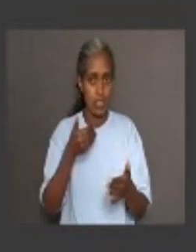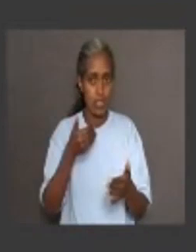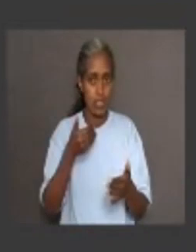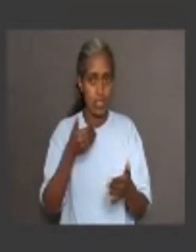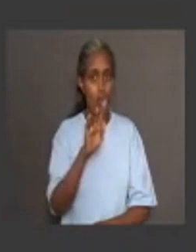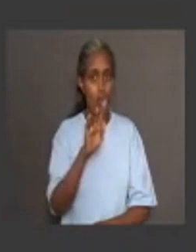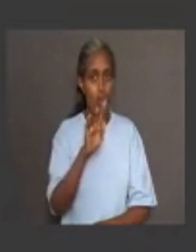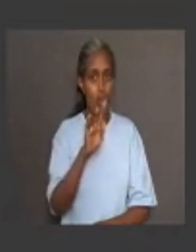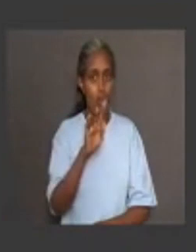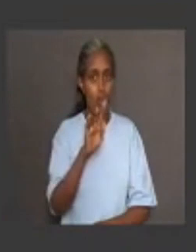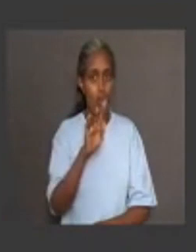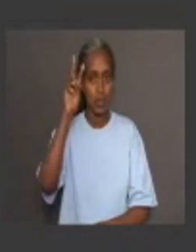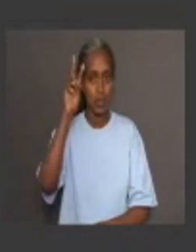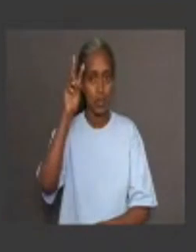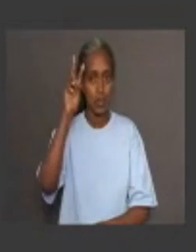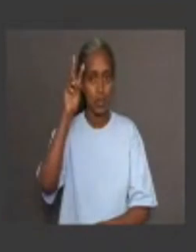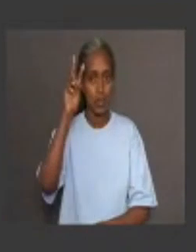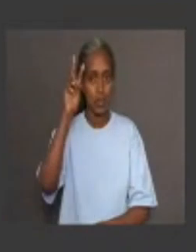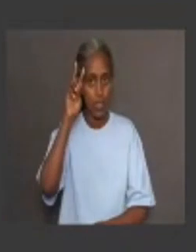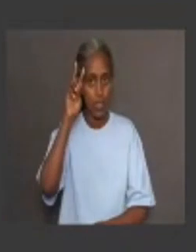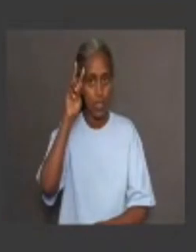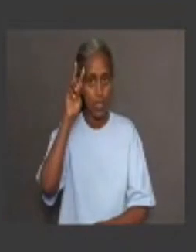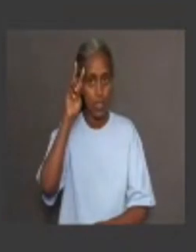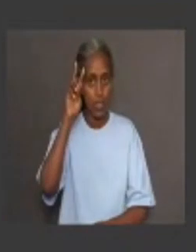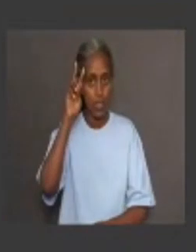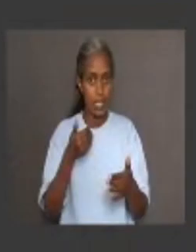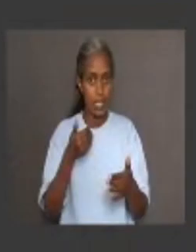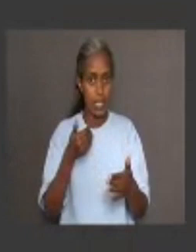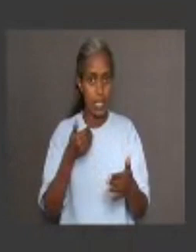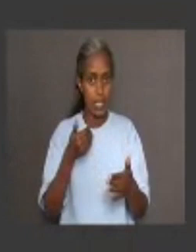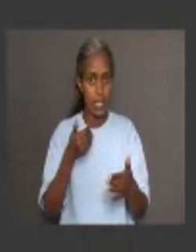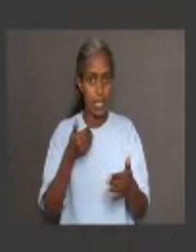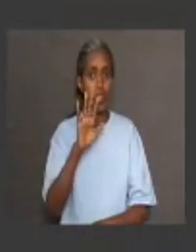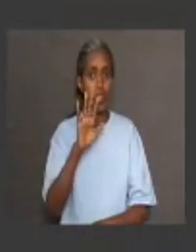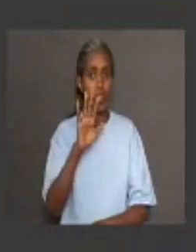4x squared minus 5x